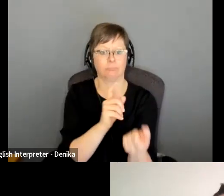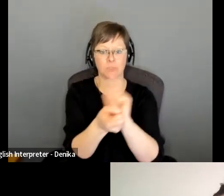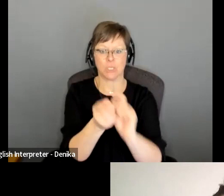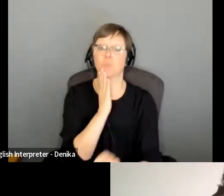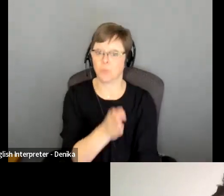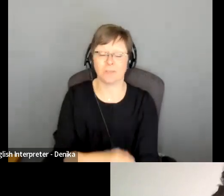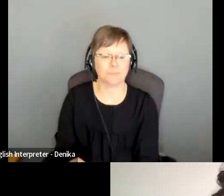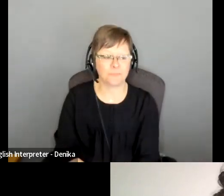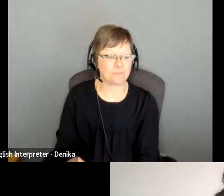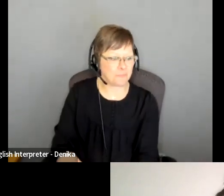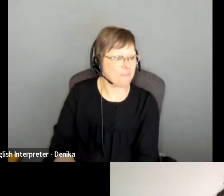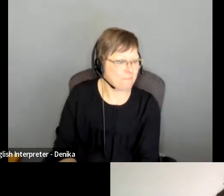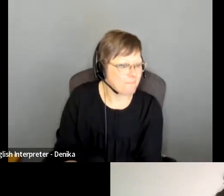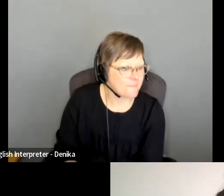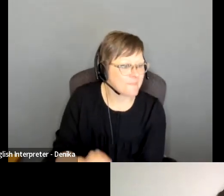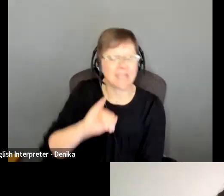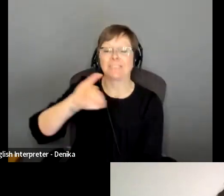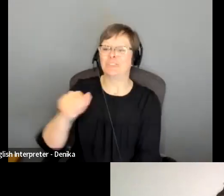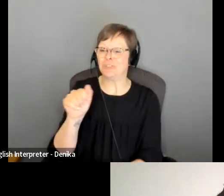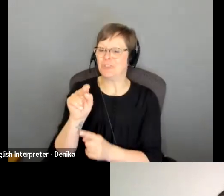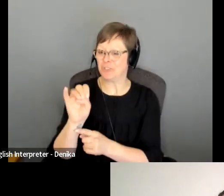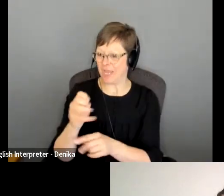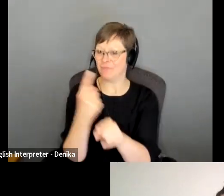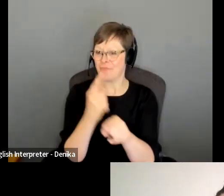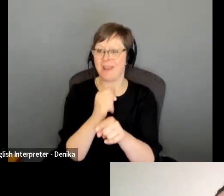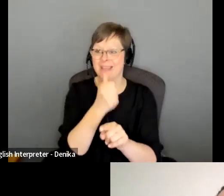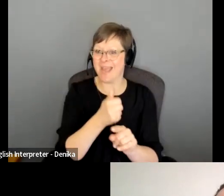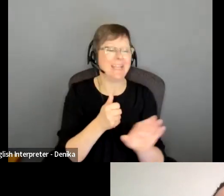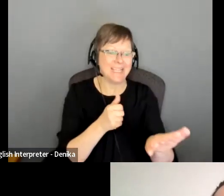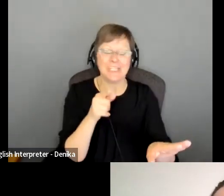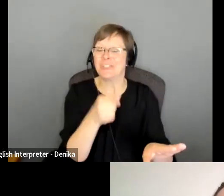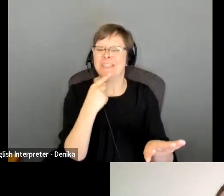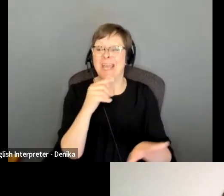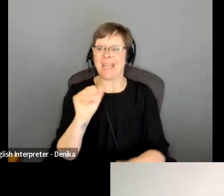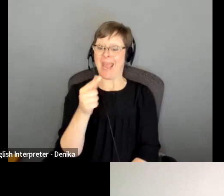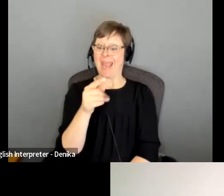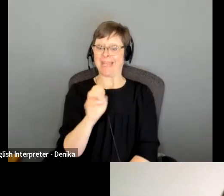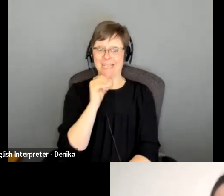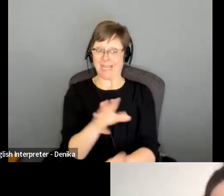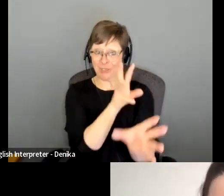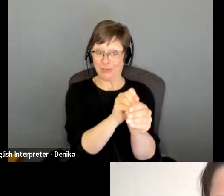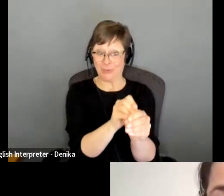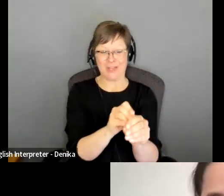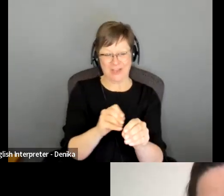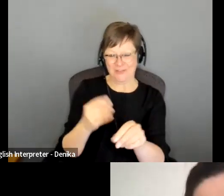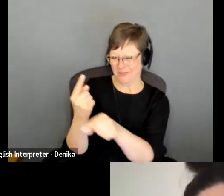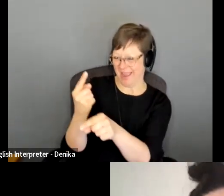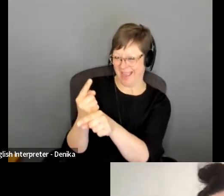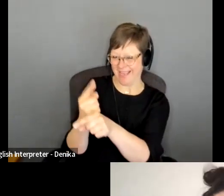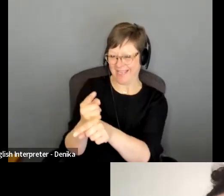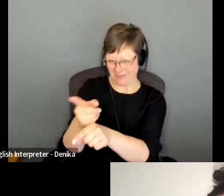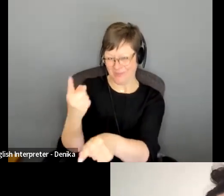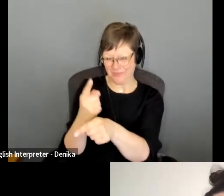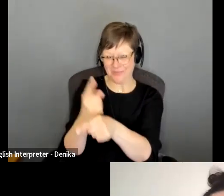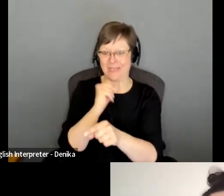Yeah, Jane, and absolutely not every category, like Jane is noting that age is not included. And I'm like, yes, not every category